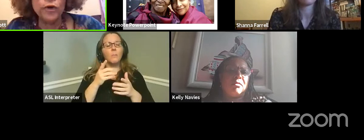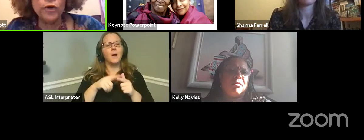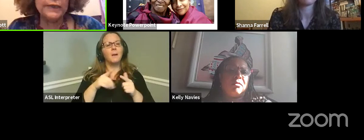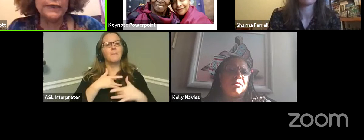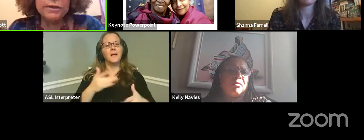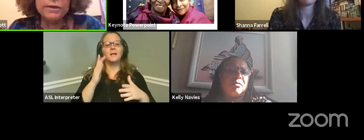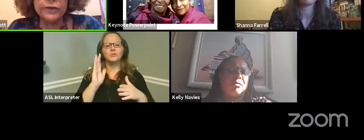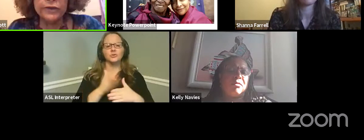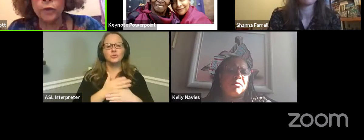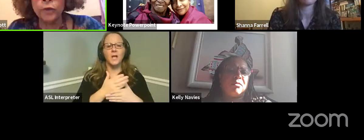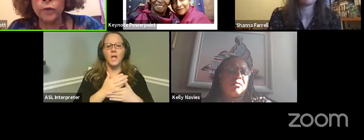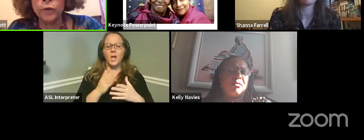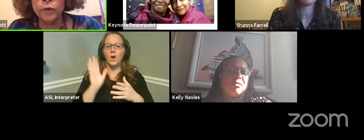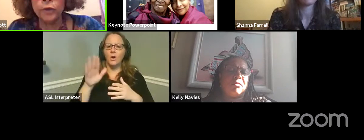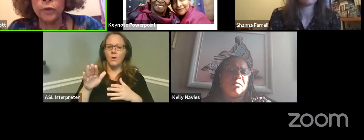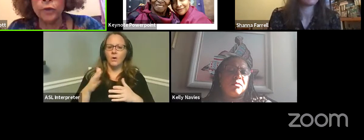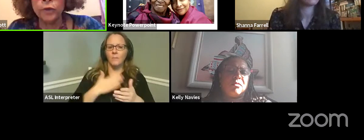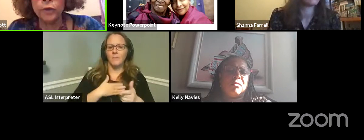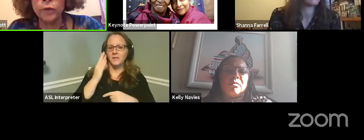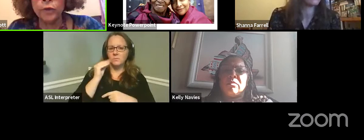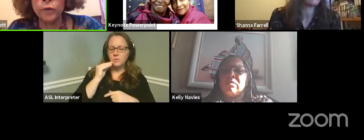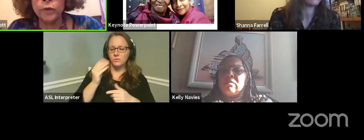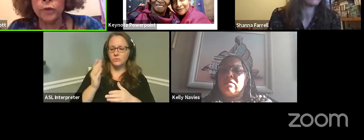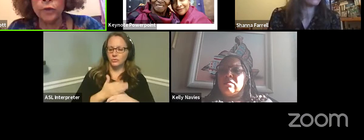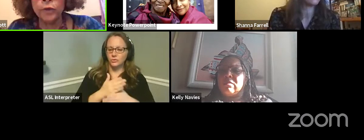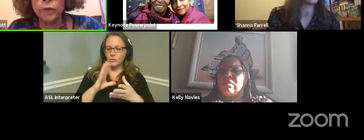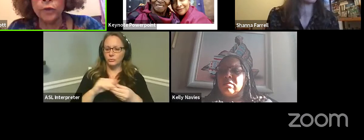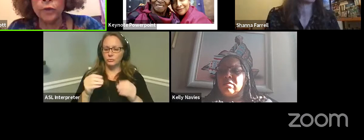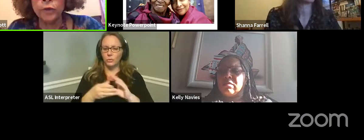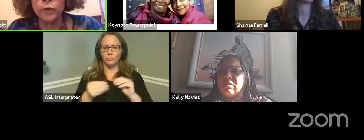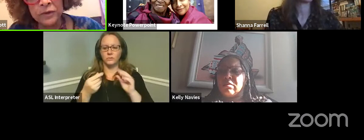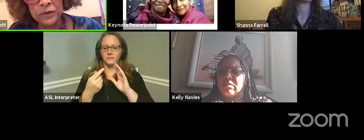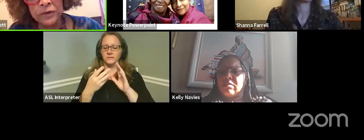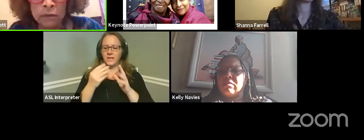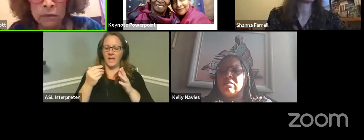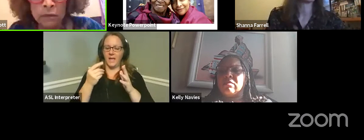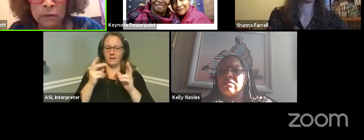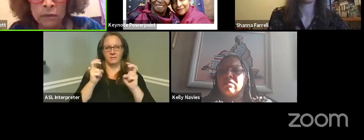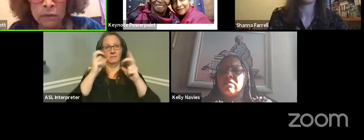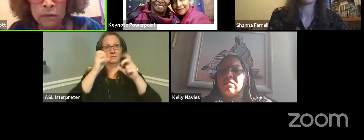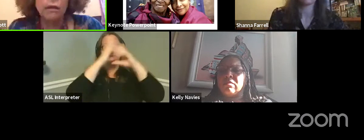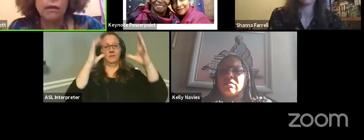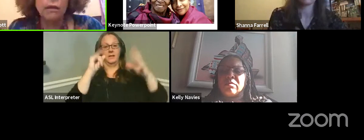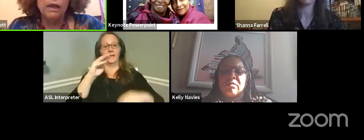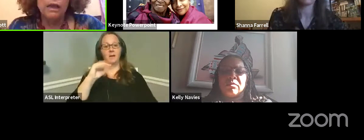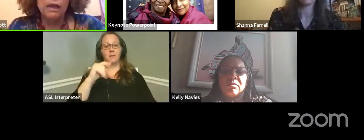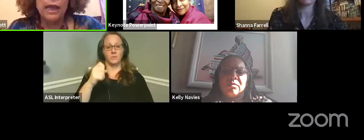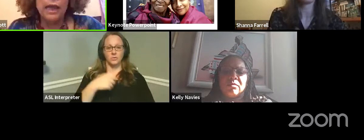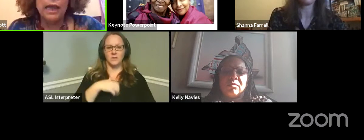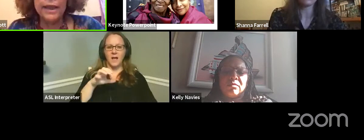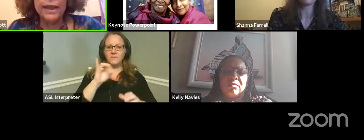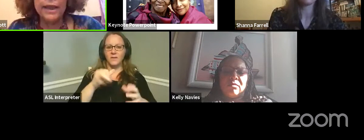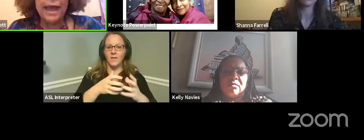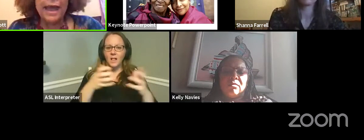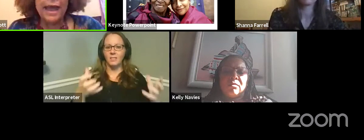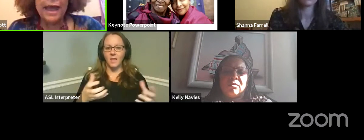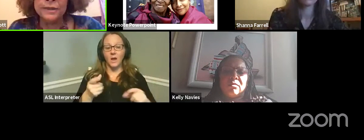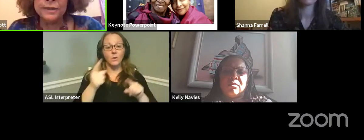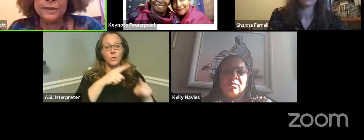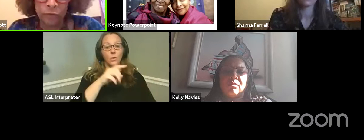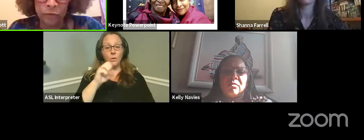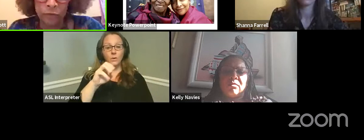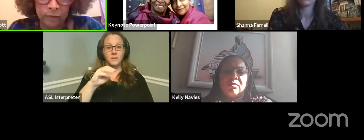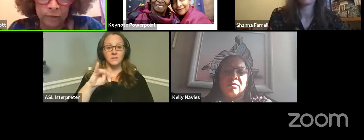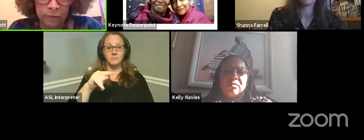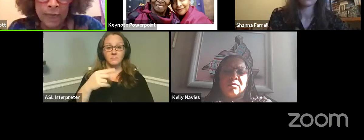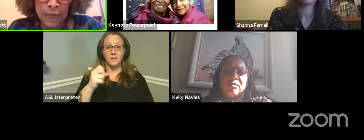and images of what you do? And I've done that a lot. You can go to the Smithsonian and they have me